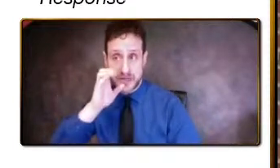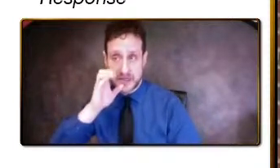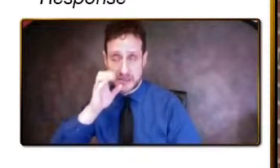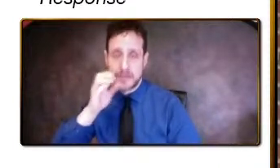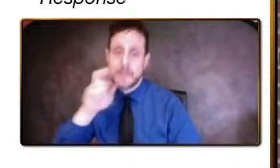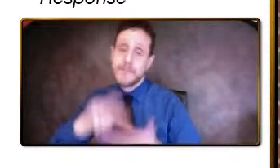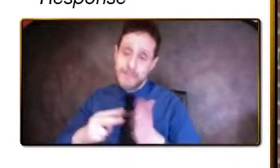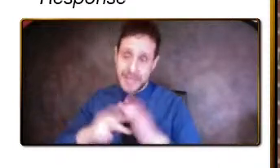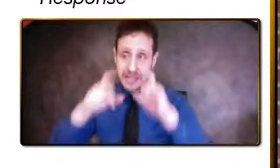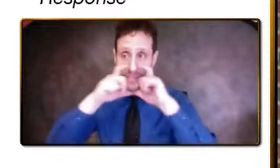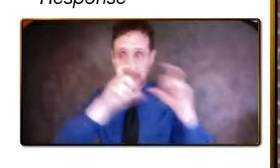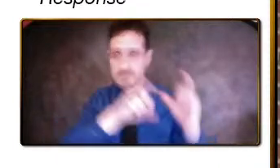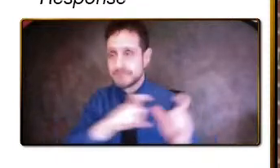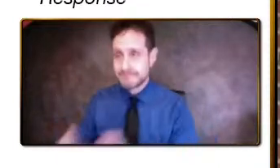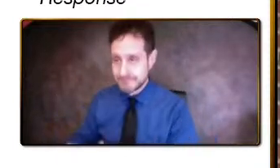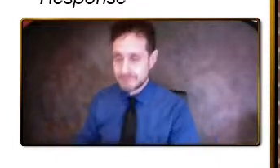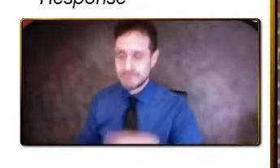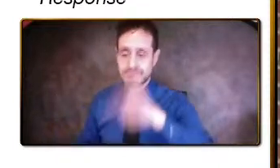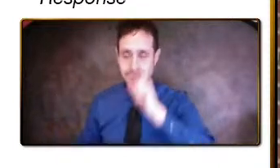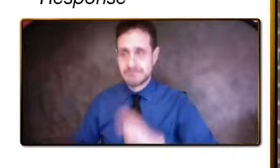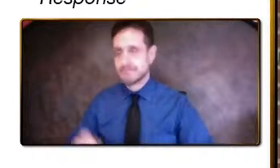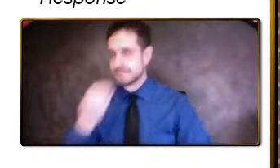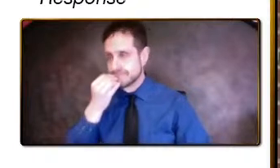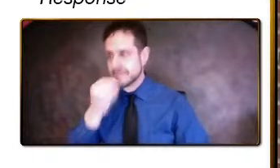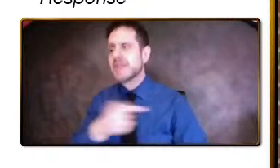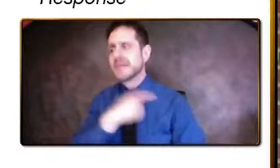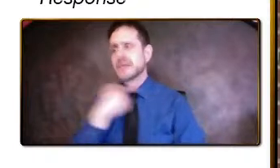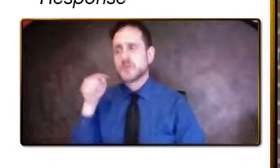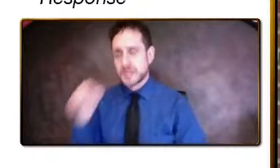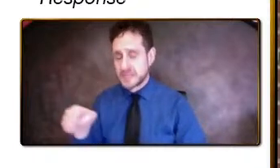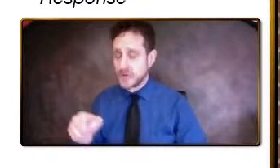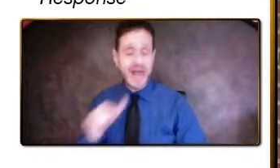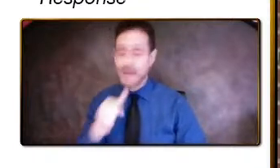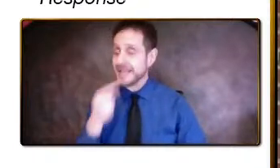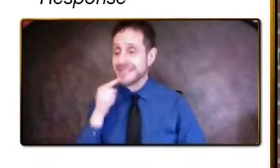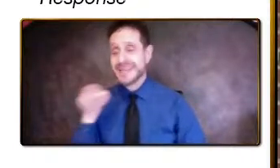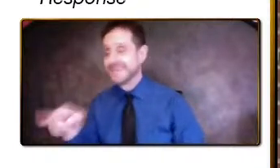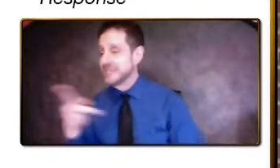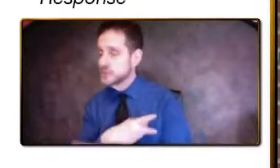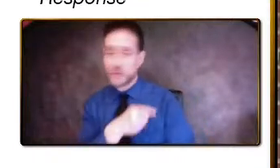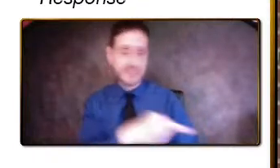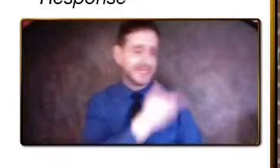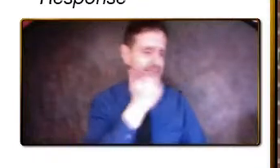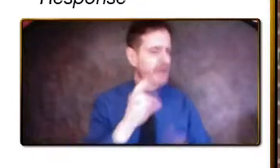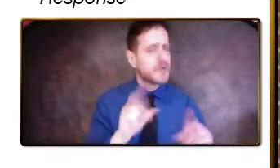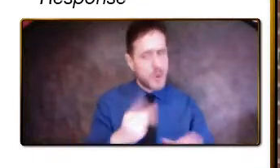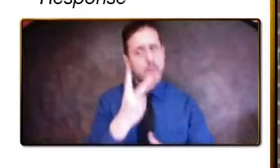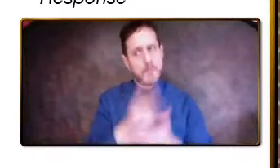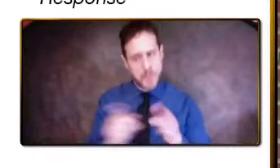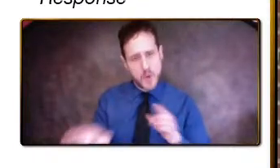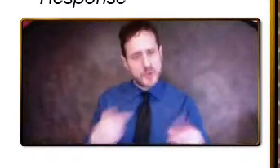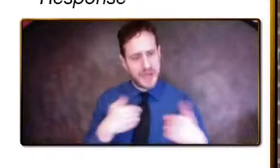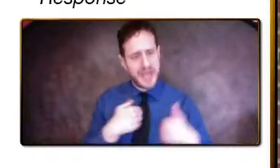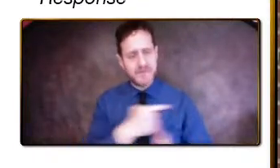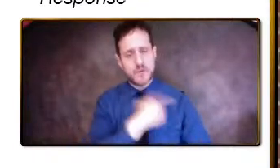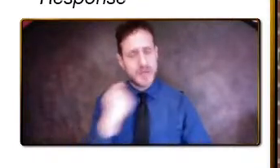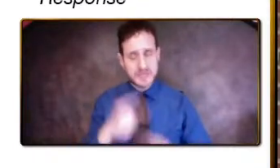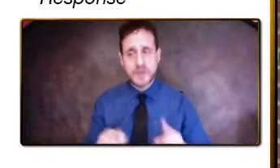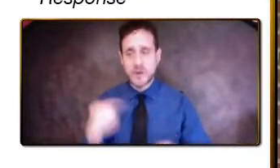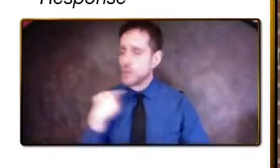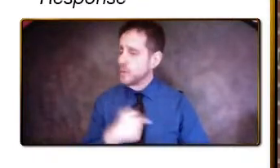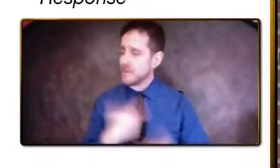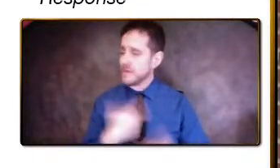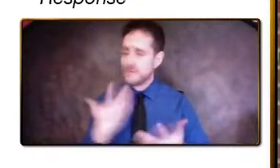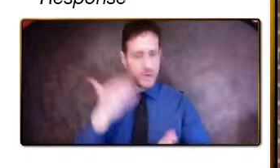there. So I'm not putting one against the other. Both have the potential for risk, but it's been established that bars and restaurants have been